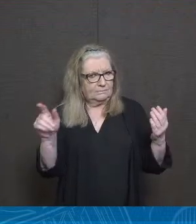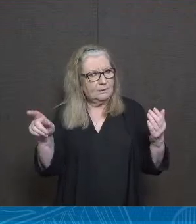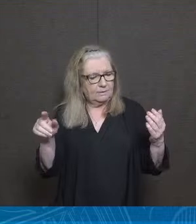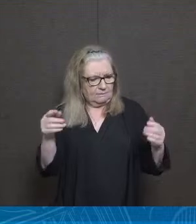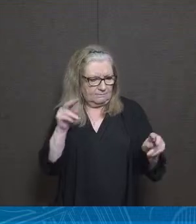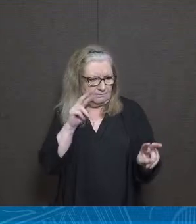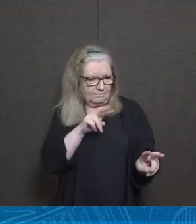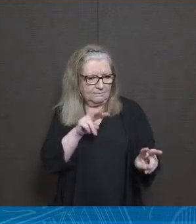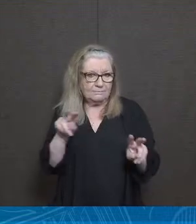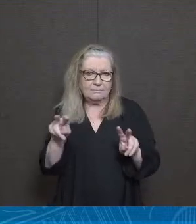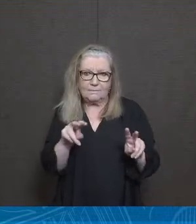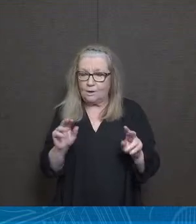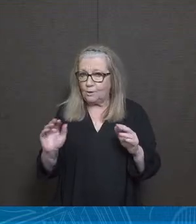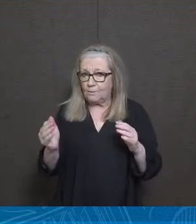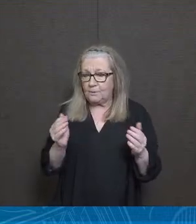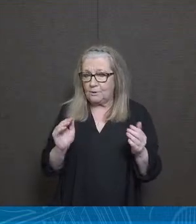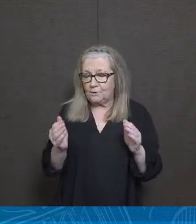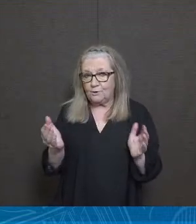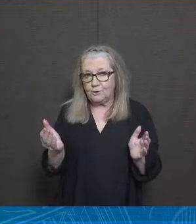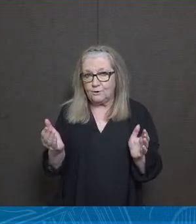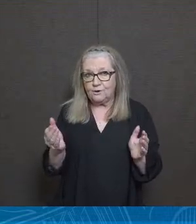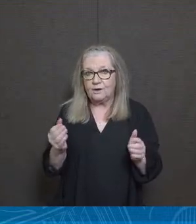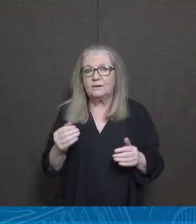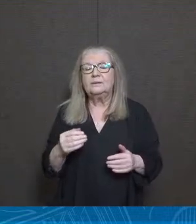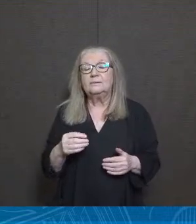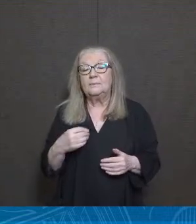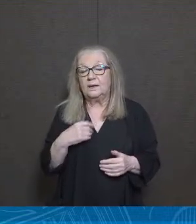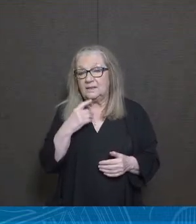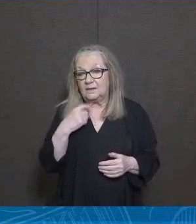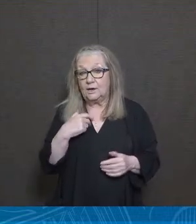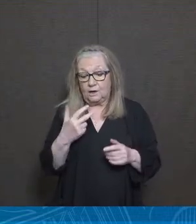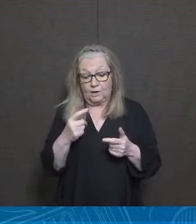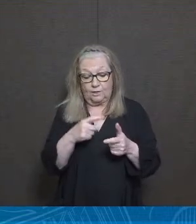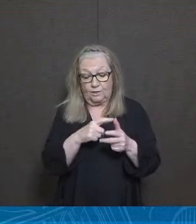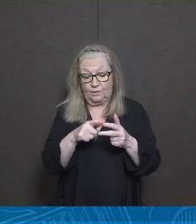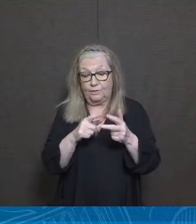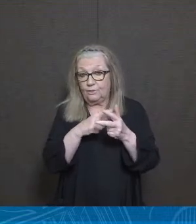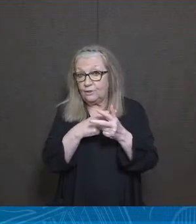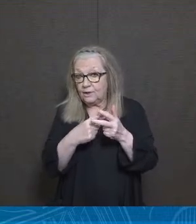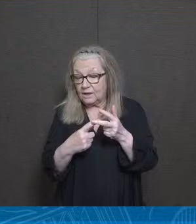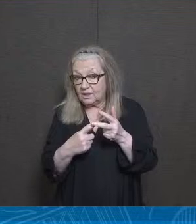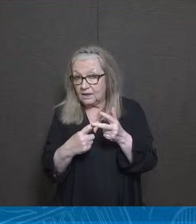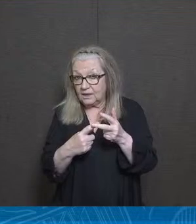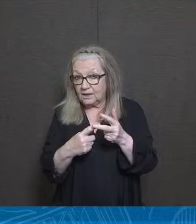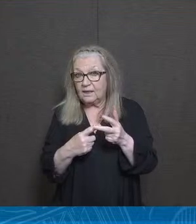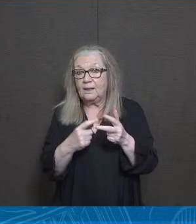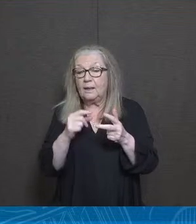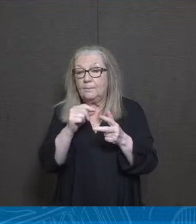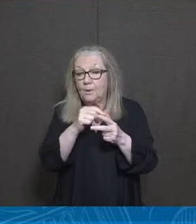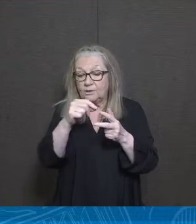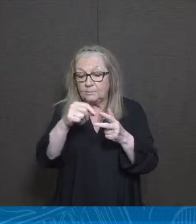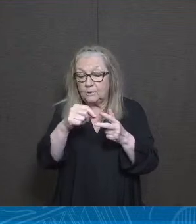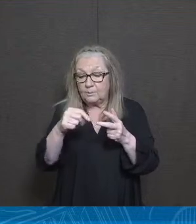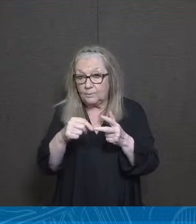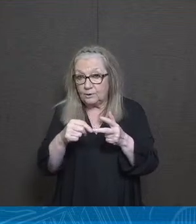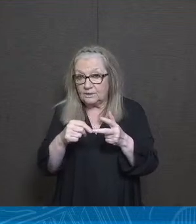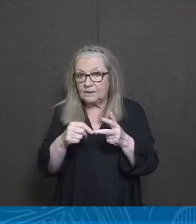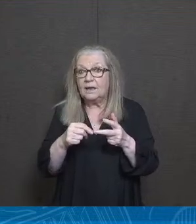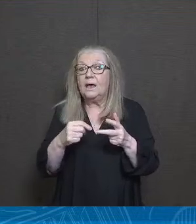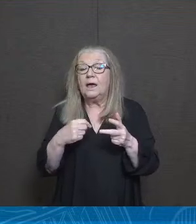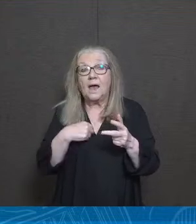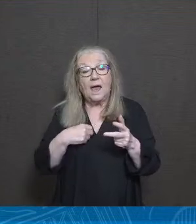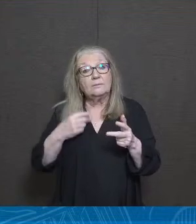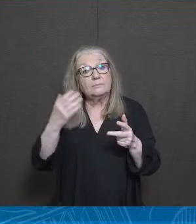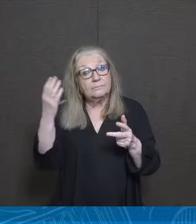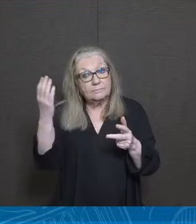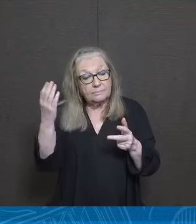I'm gonna be telling my 3 points, and each time there will be an image representing what I mean. So look